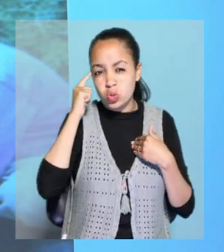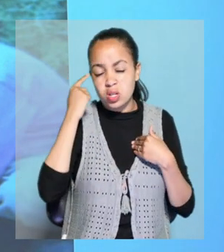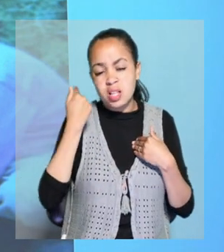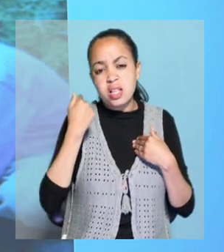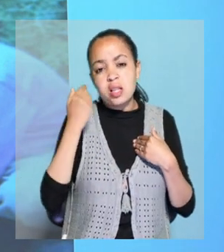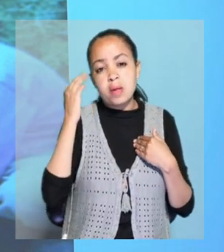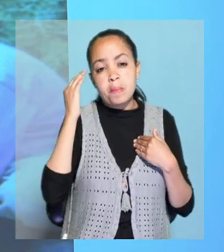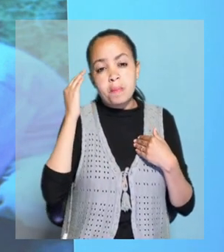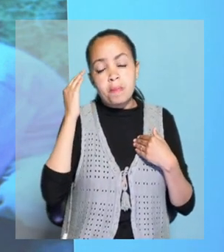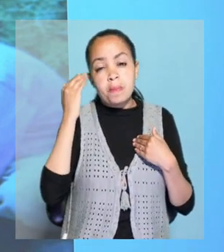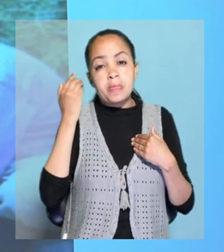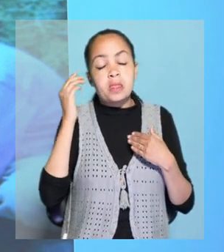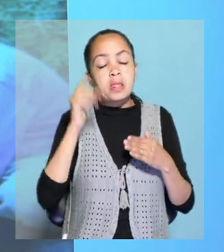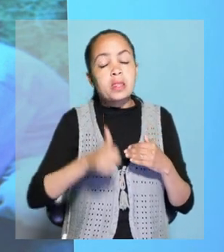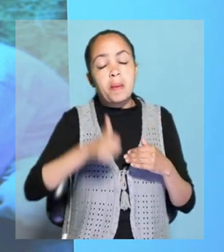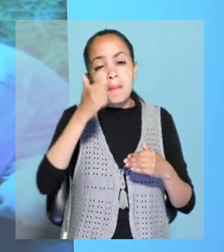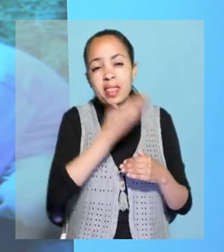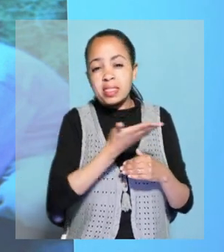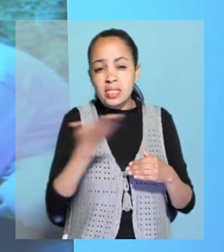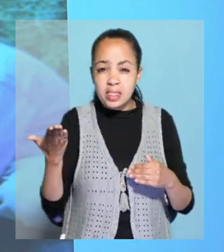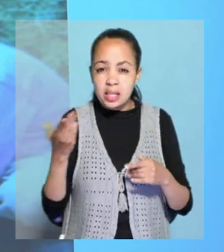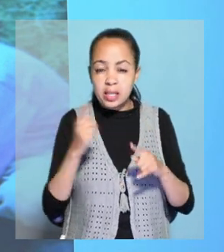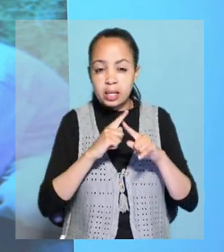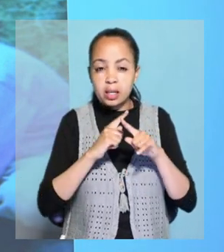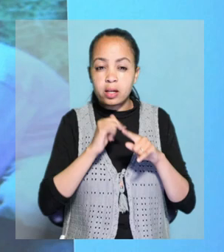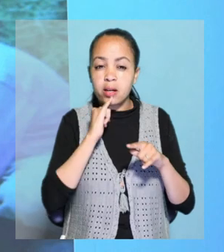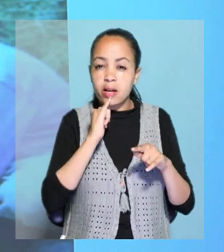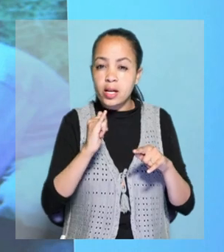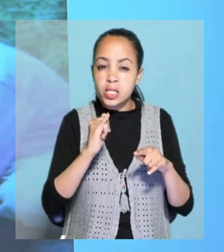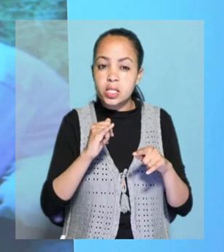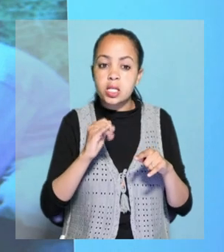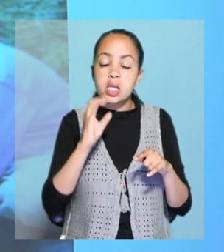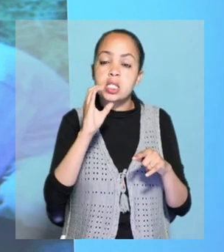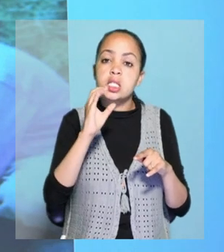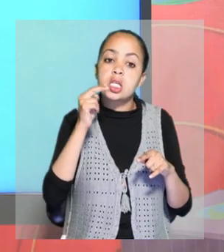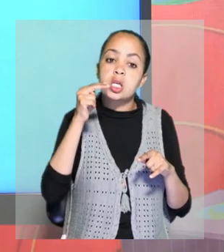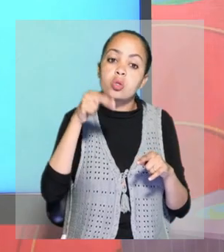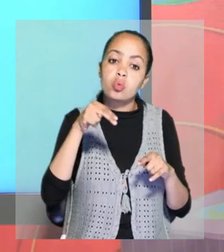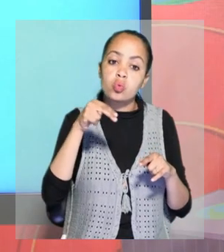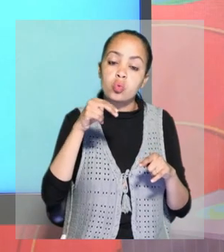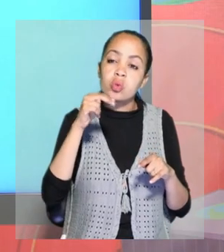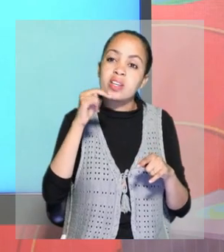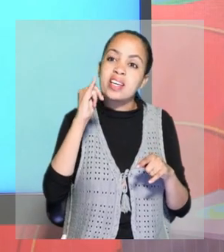we can conserve biodiversity is in situ conservation.